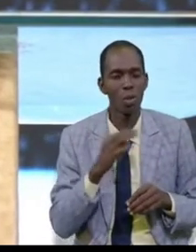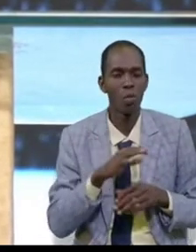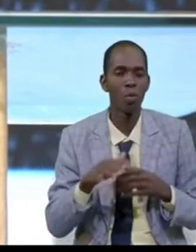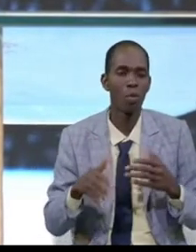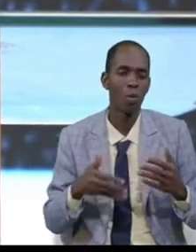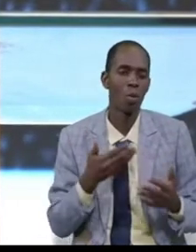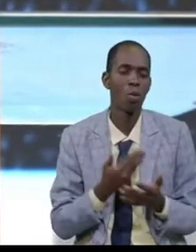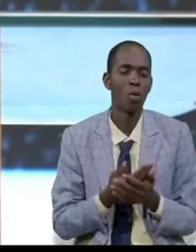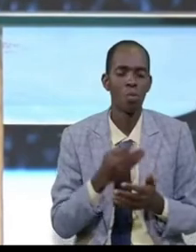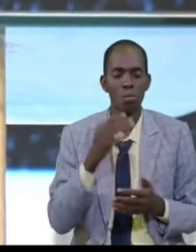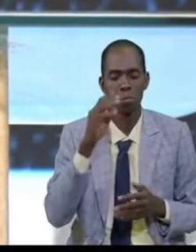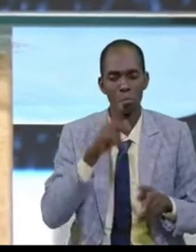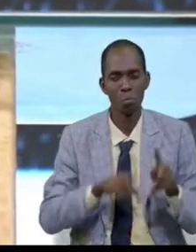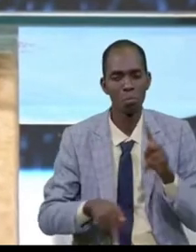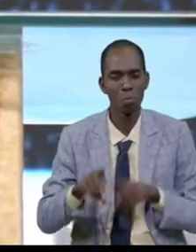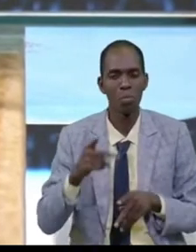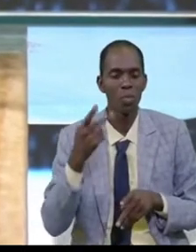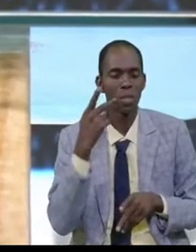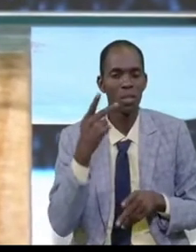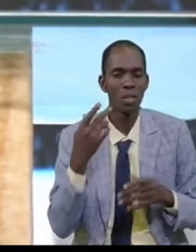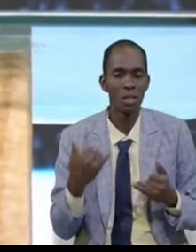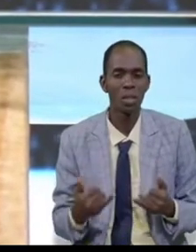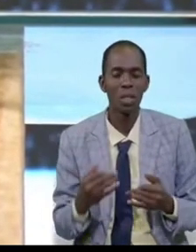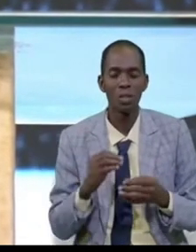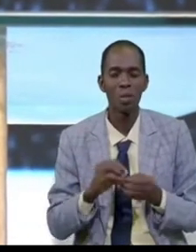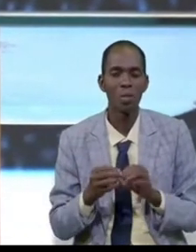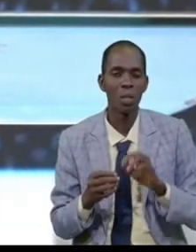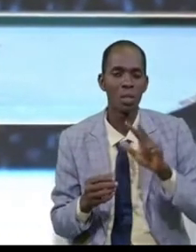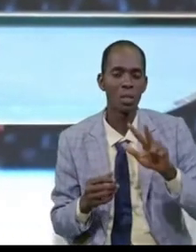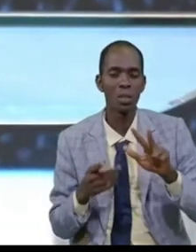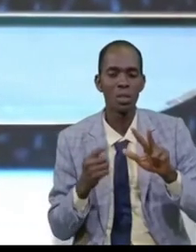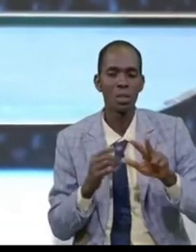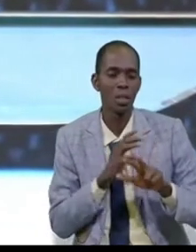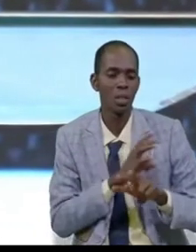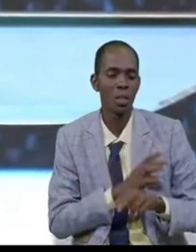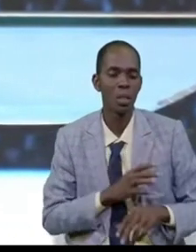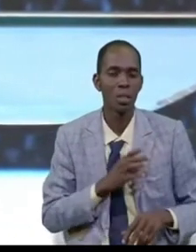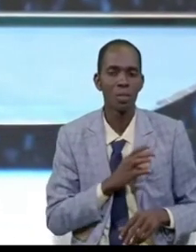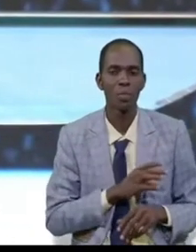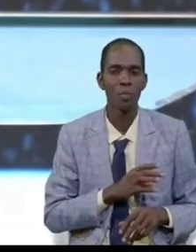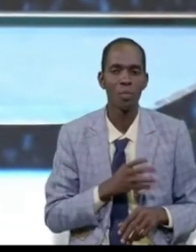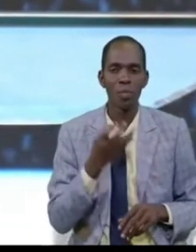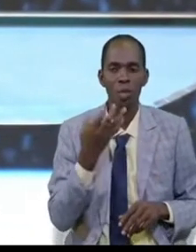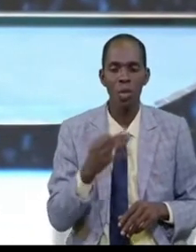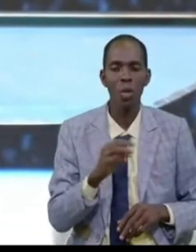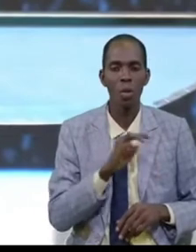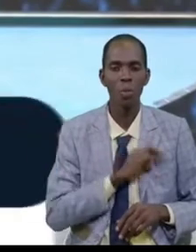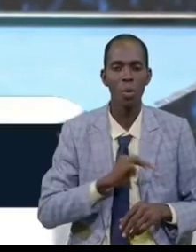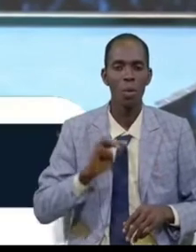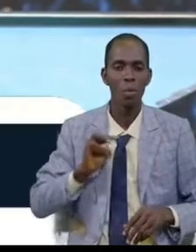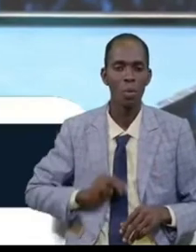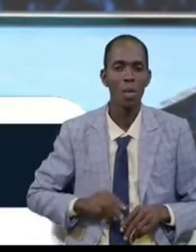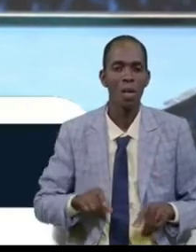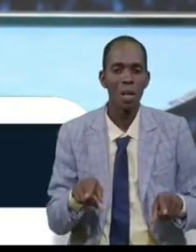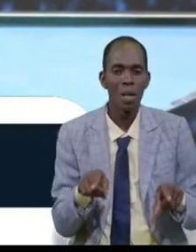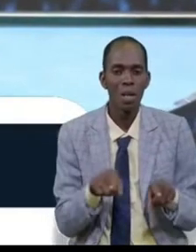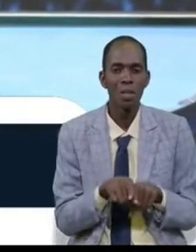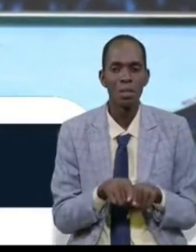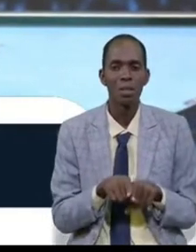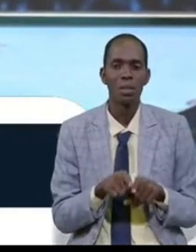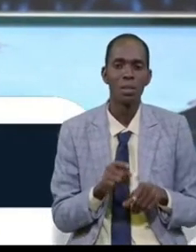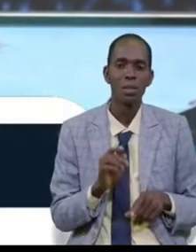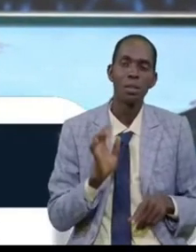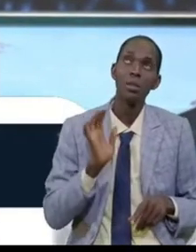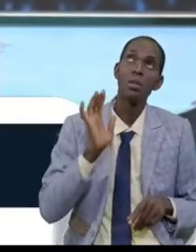men. Let's come to number three here. Number three is the character of members as